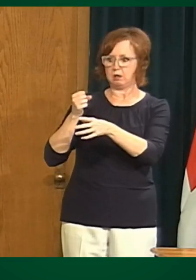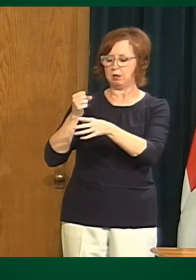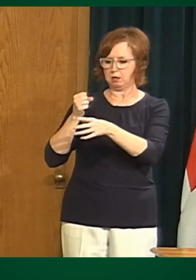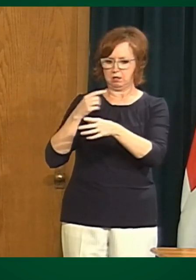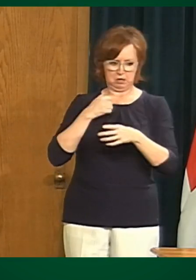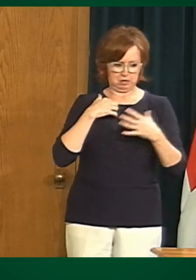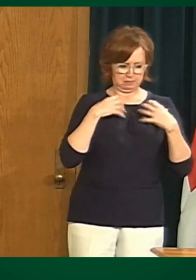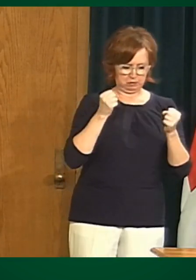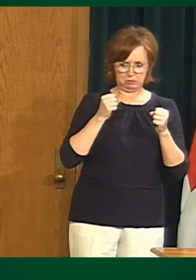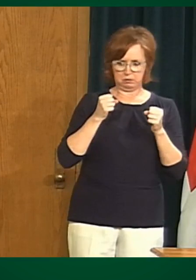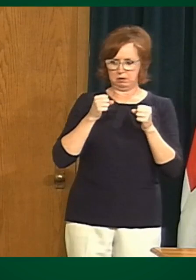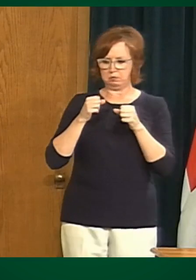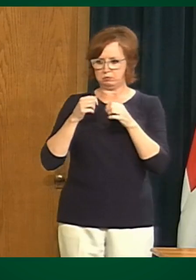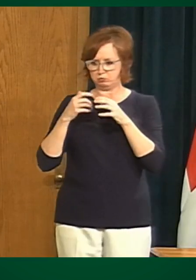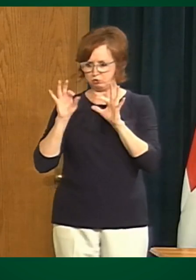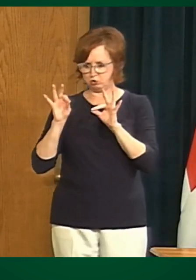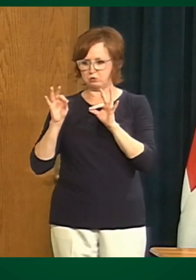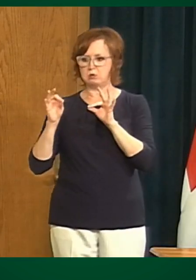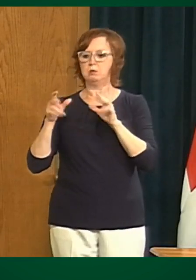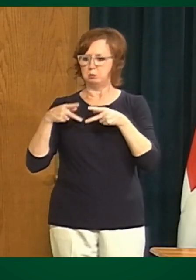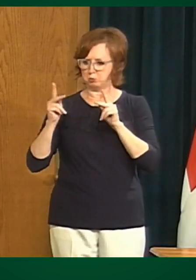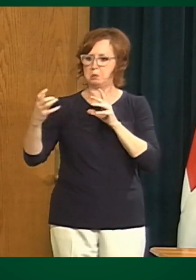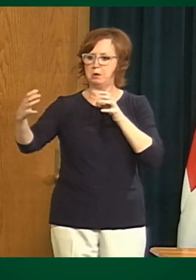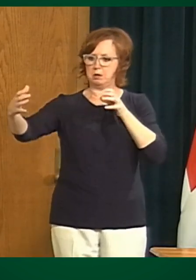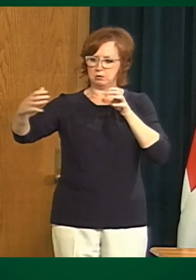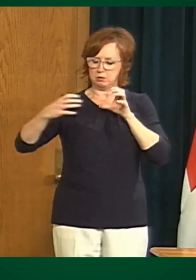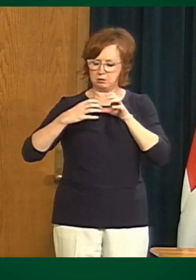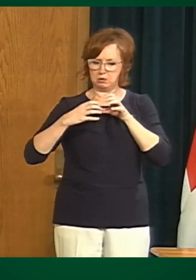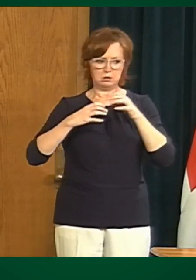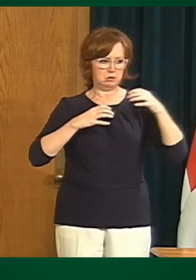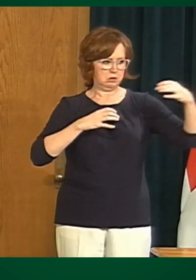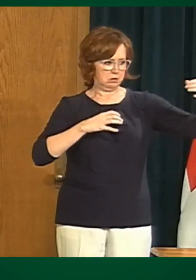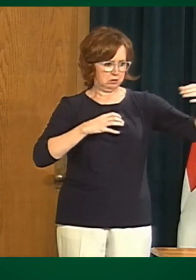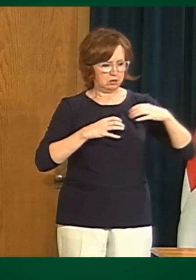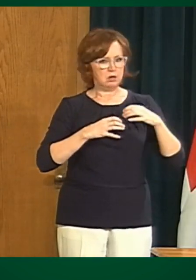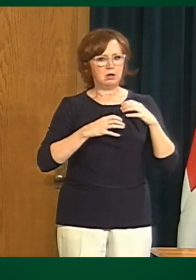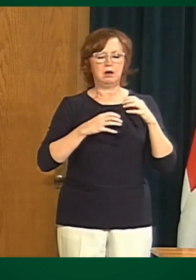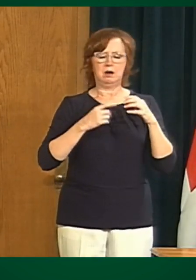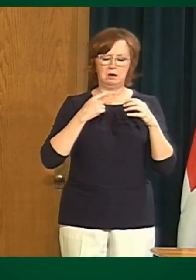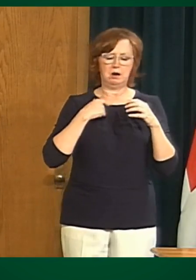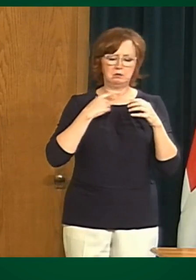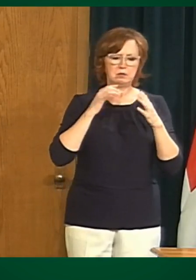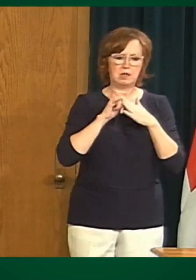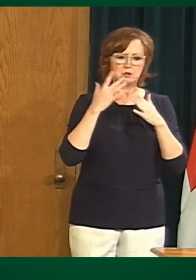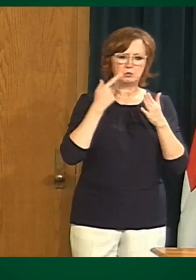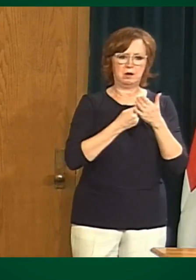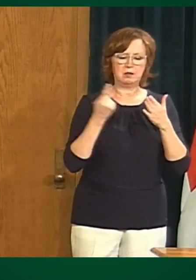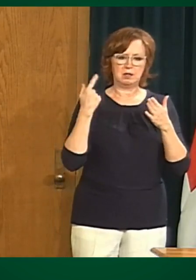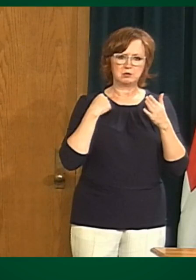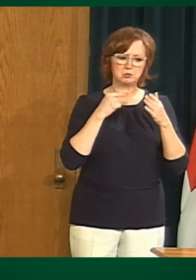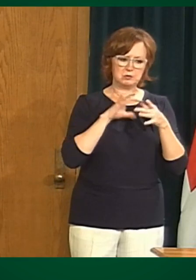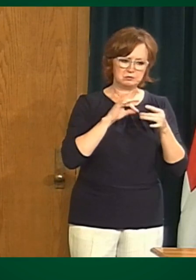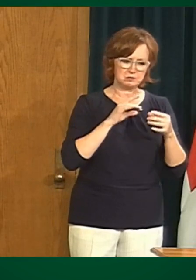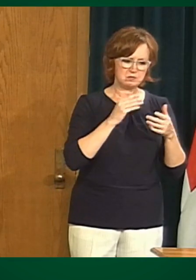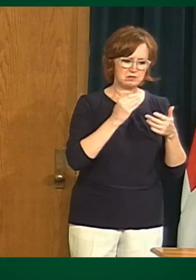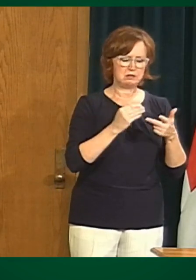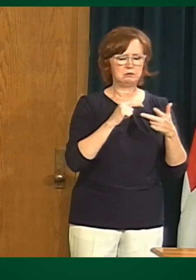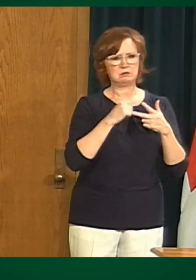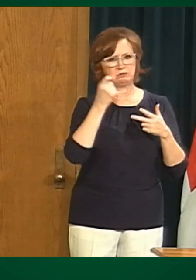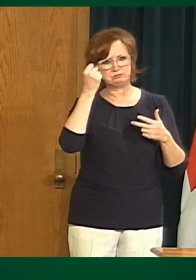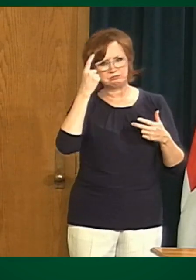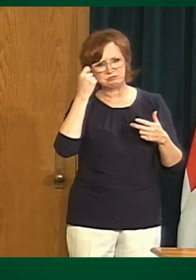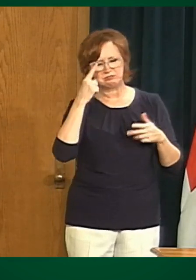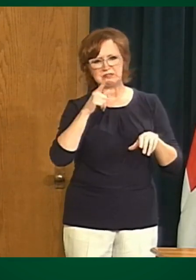know it's been a long time to be practicing physical distancing, staying in your home unless absolutely